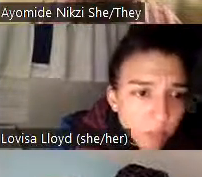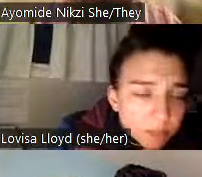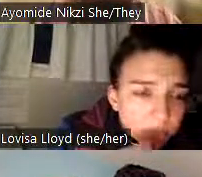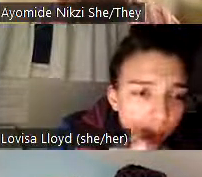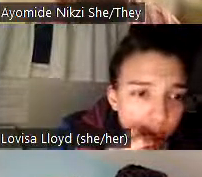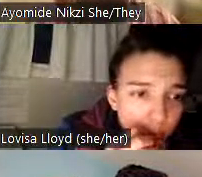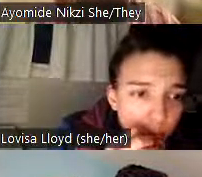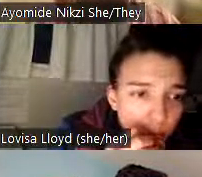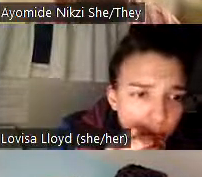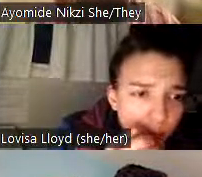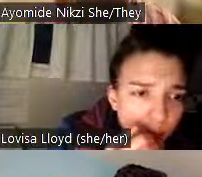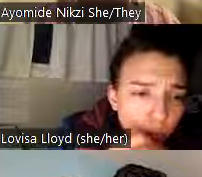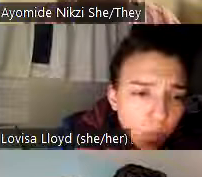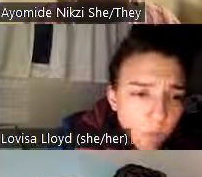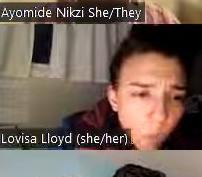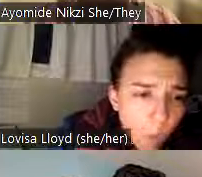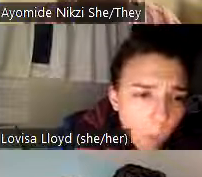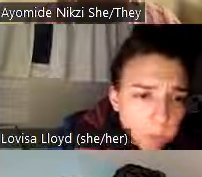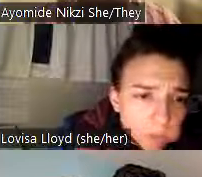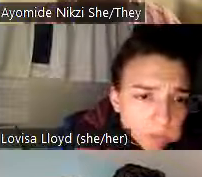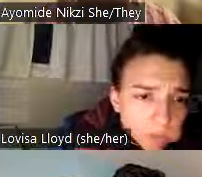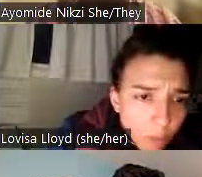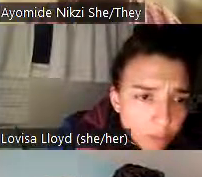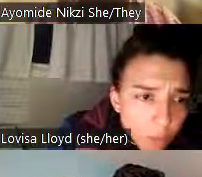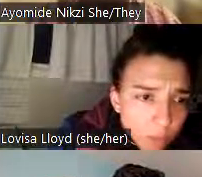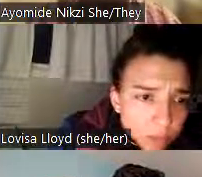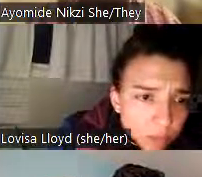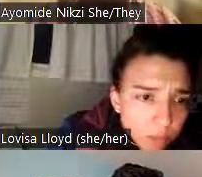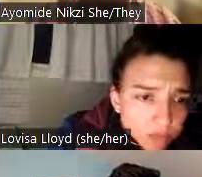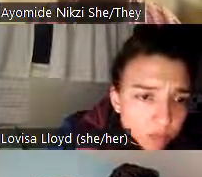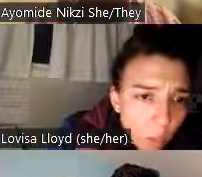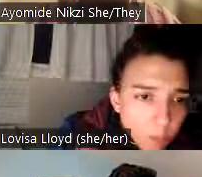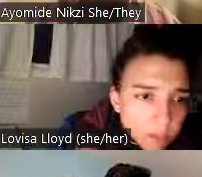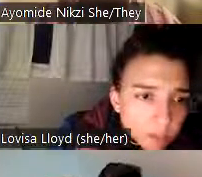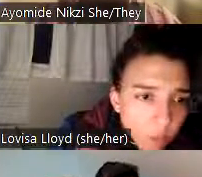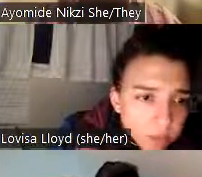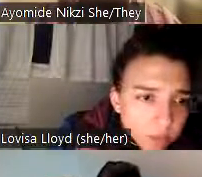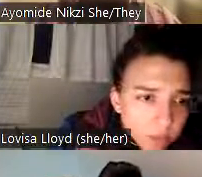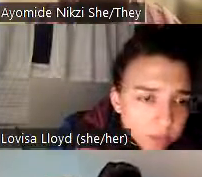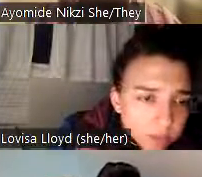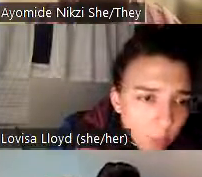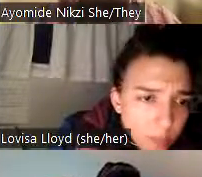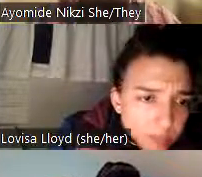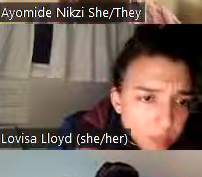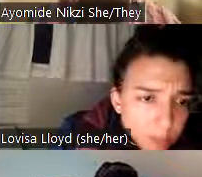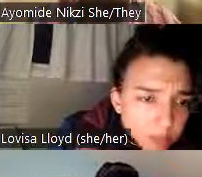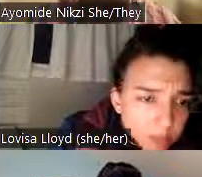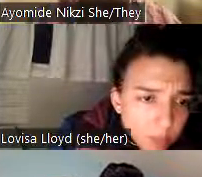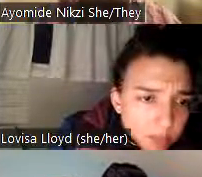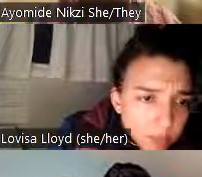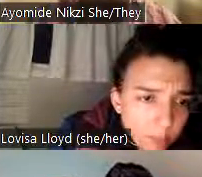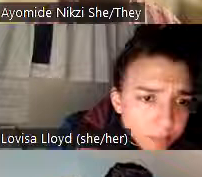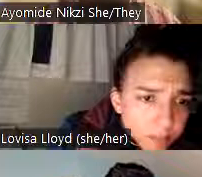why this is so uncomfortable. And I'm asking not for you to divulge anything too personal, but in